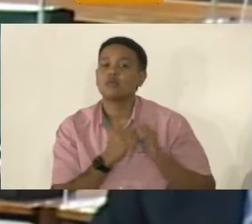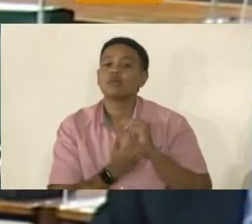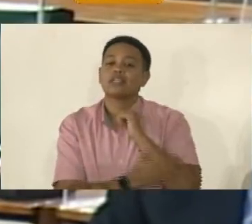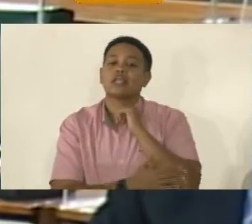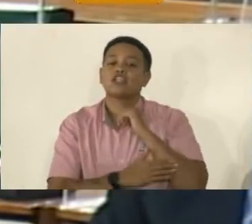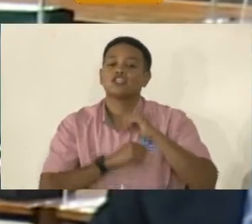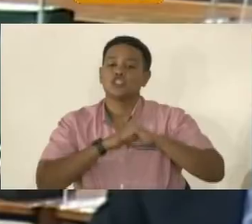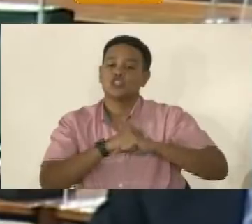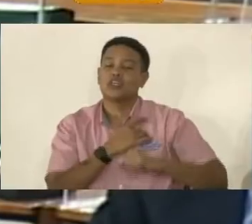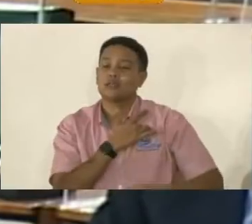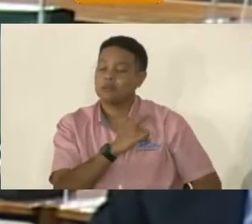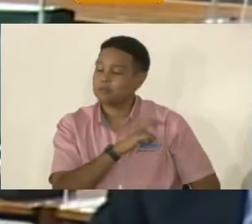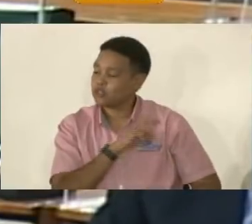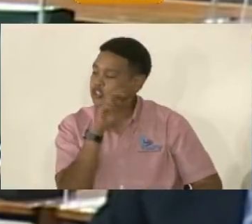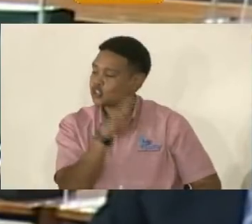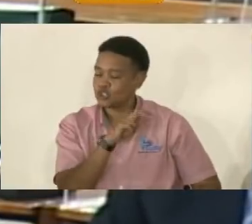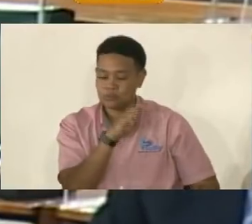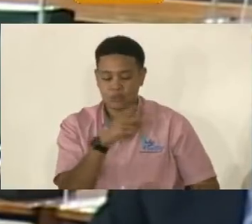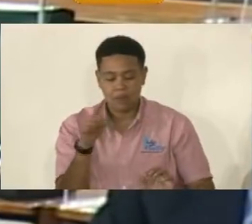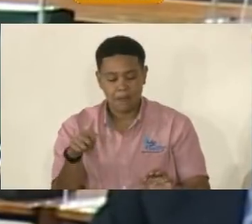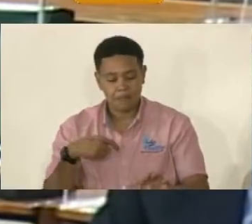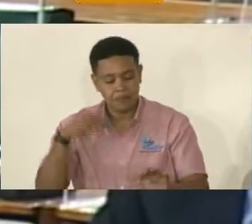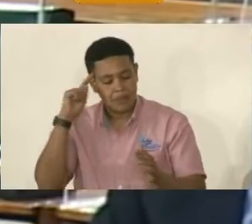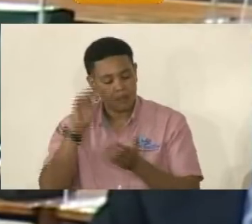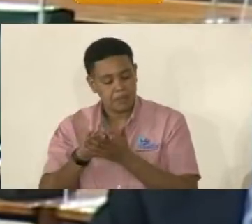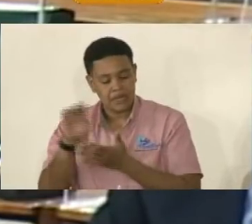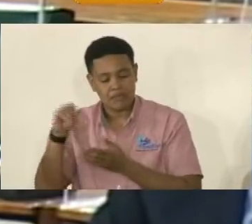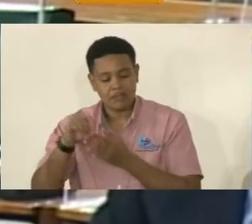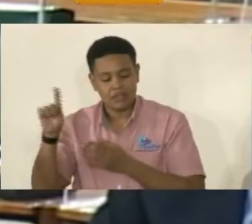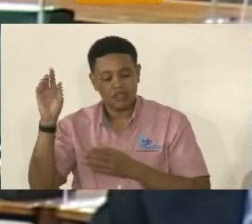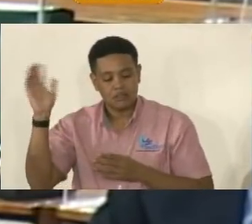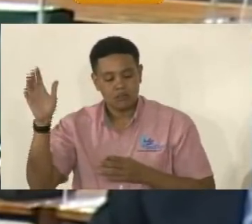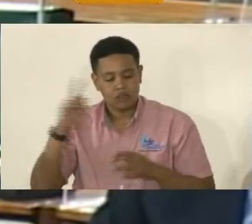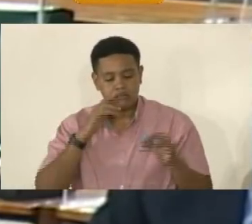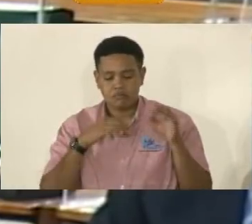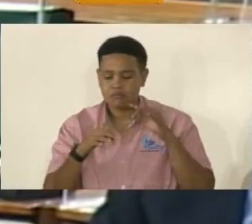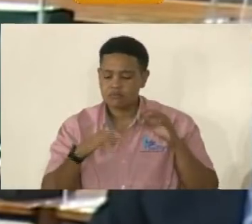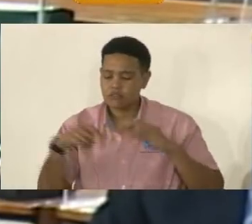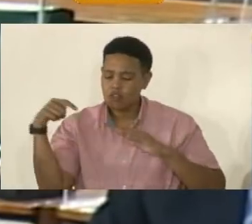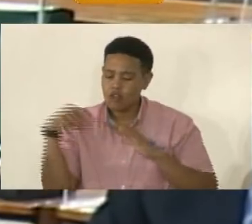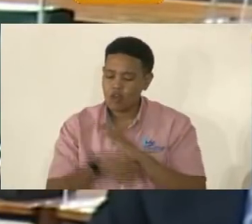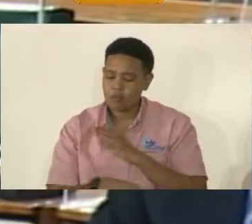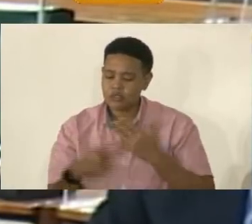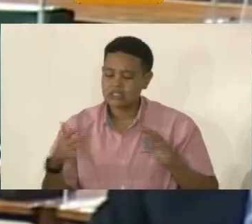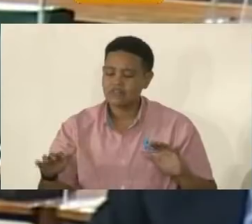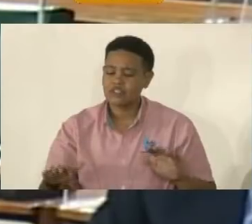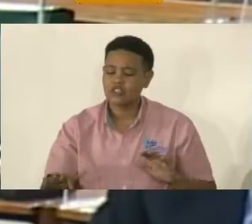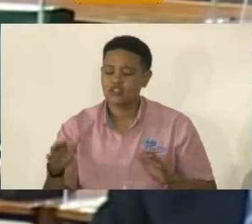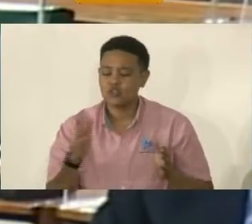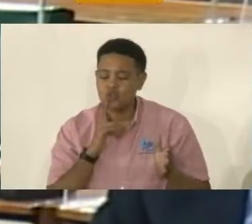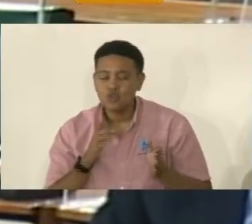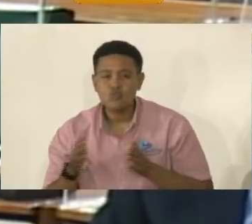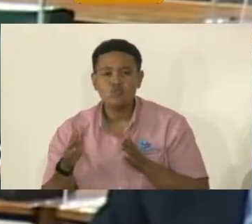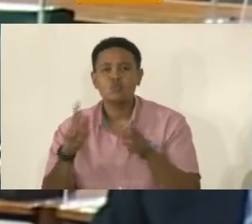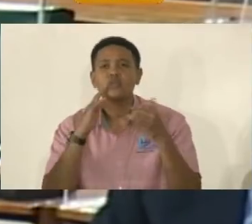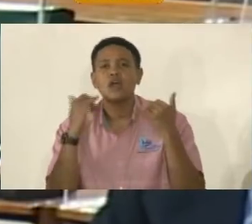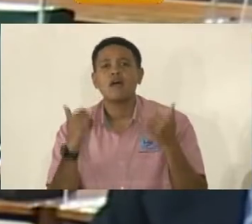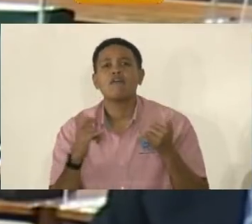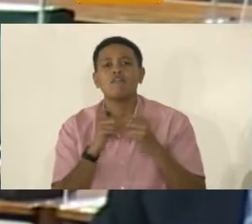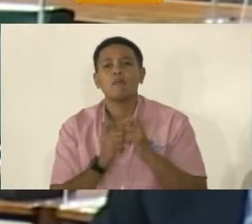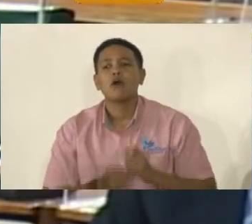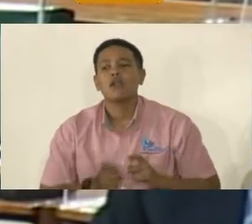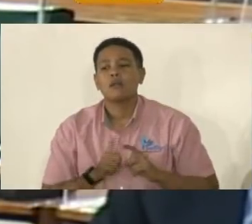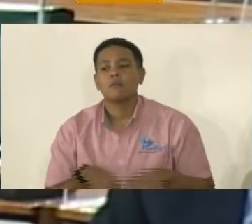architecture. I believe also in his presentation he outlined comprehensively the route of modernization and